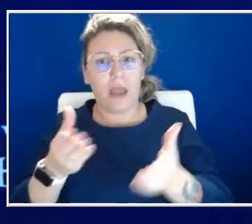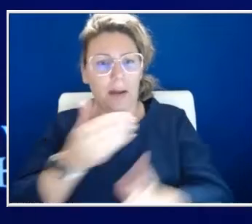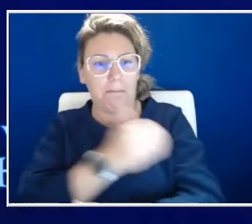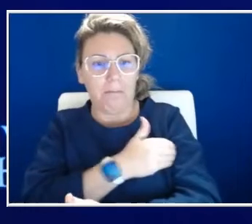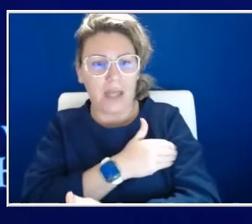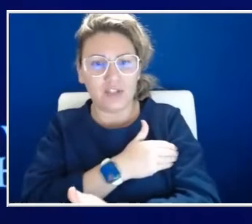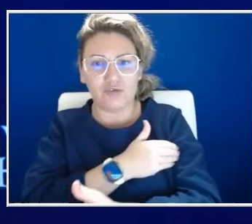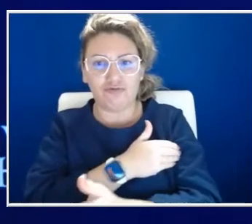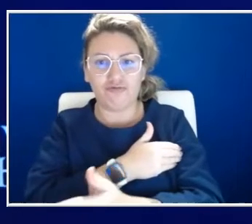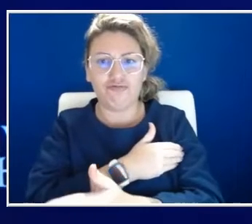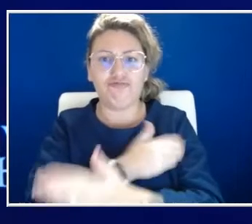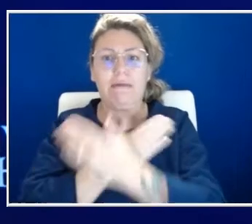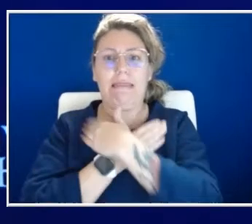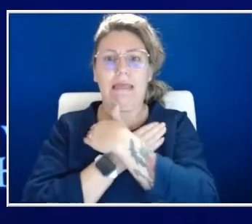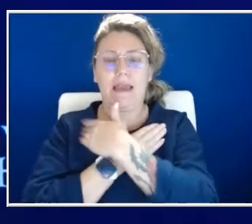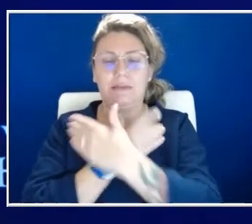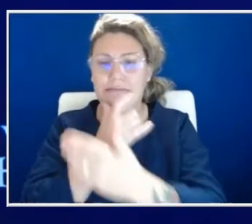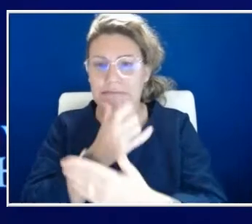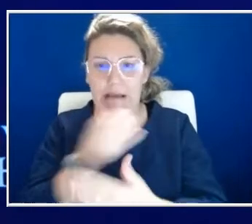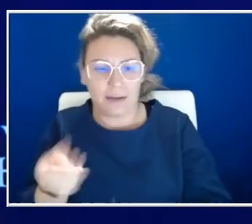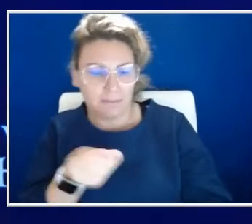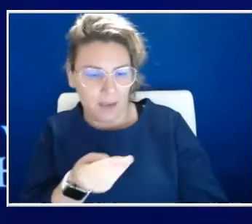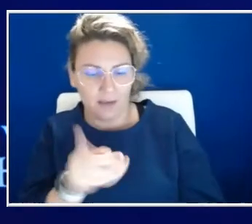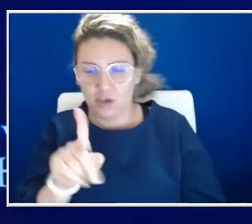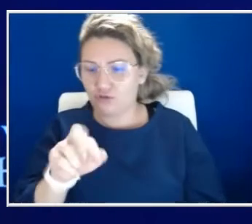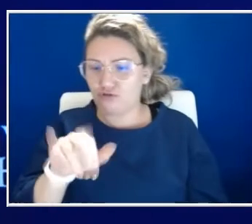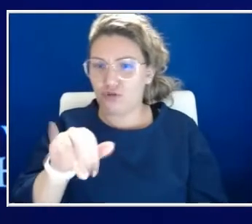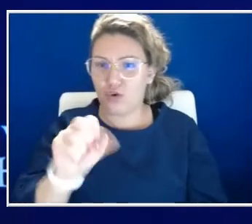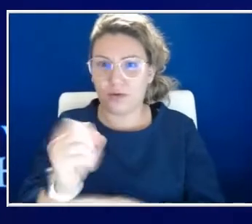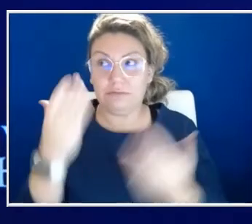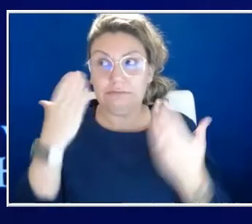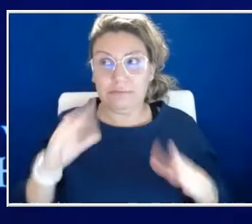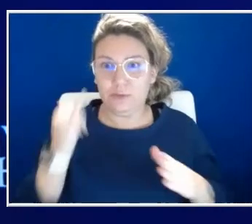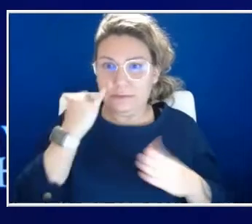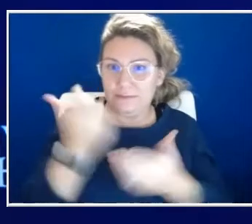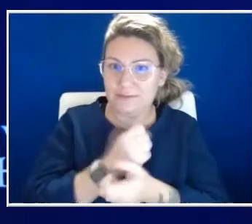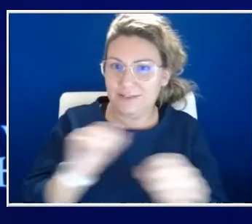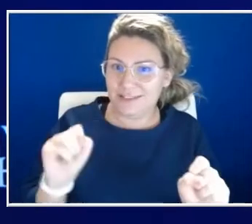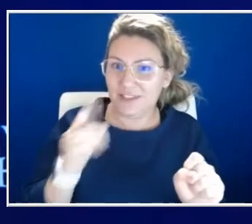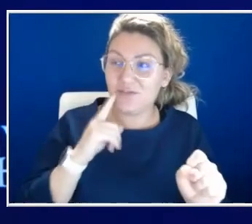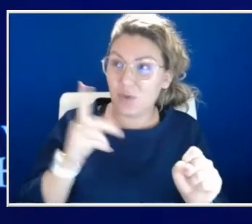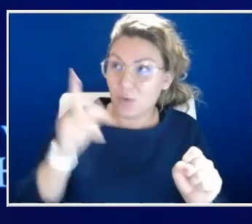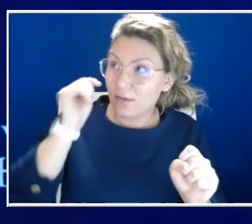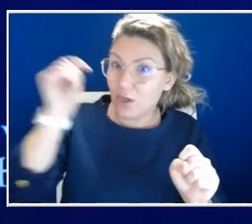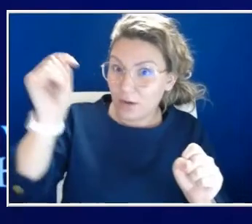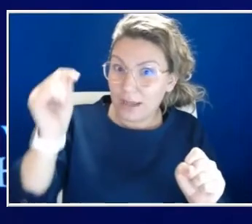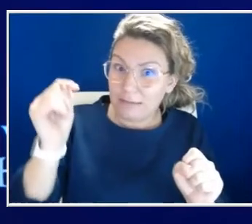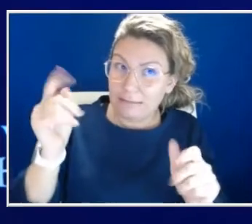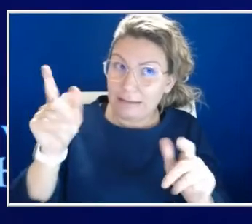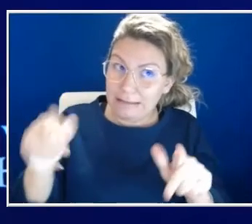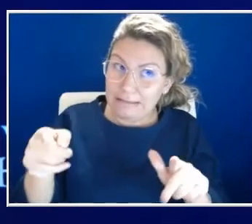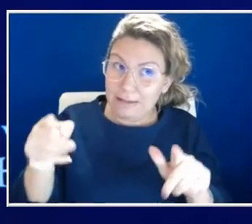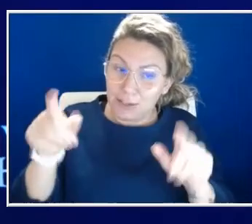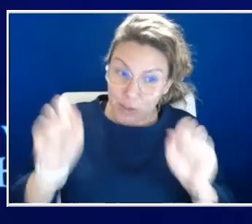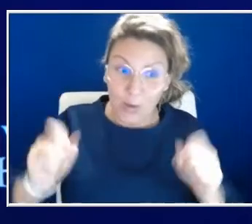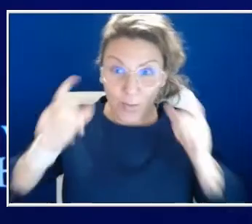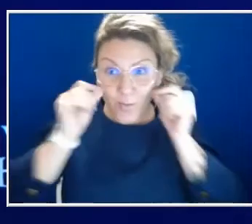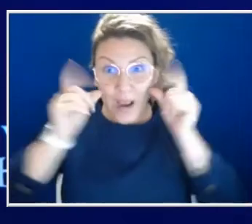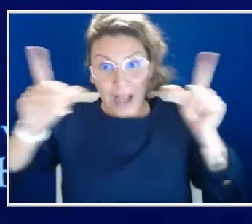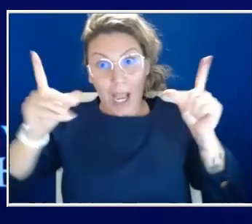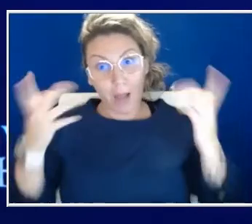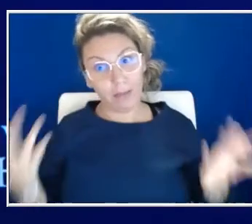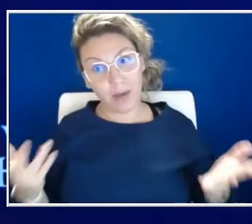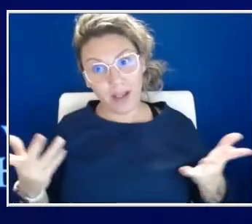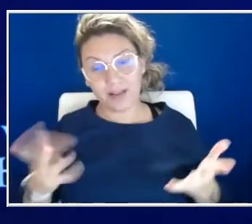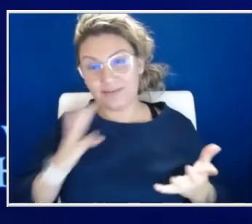Curtis because we weren't sure if that would be safe for him. So he did have the ability to theoretically wake up, and again, I think that talks about the